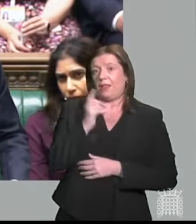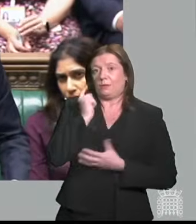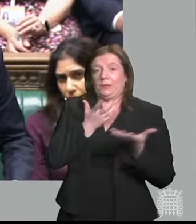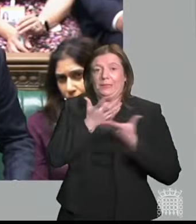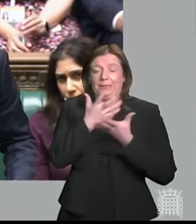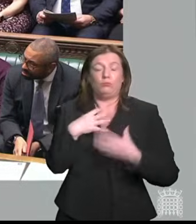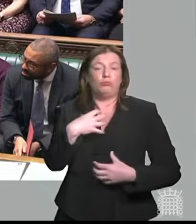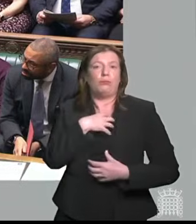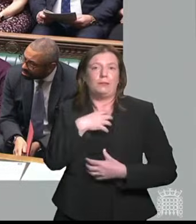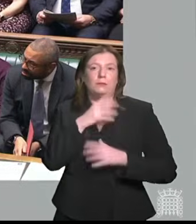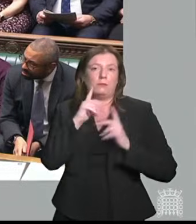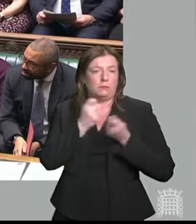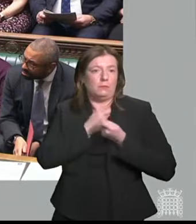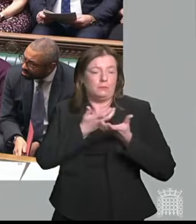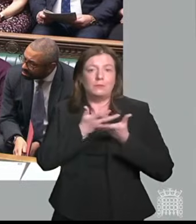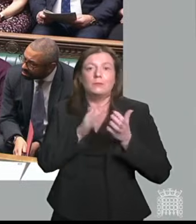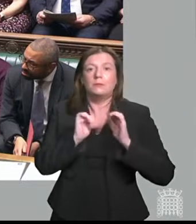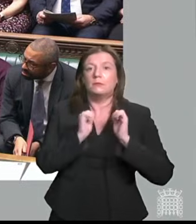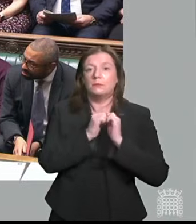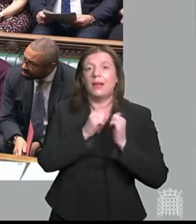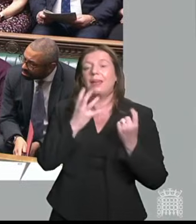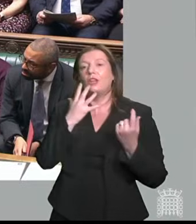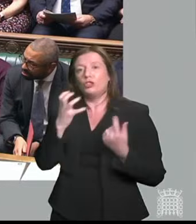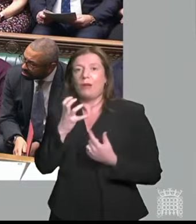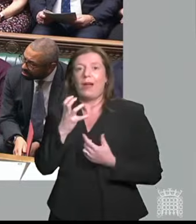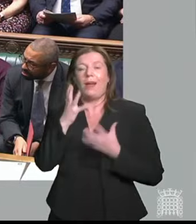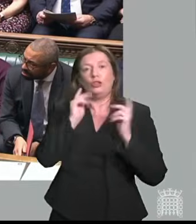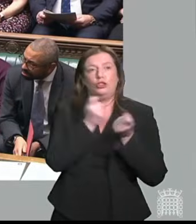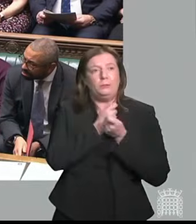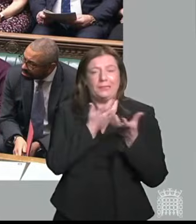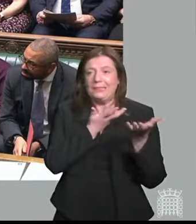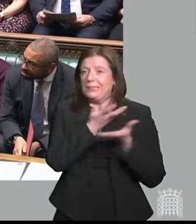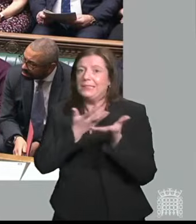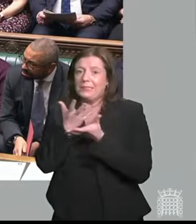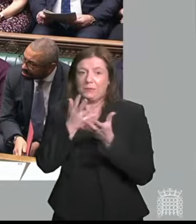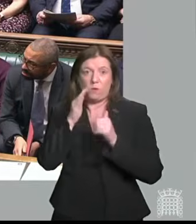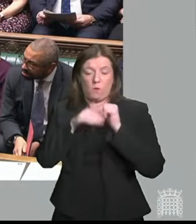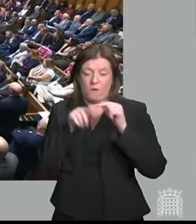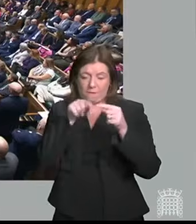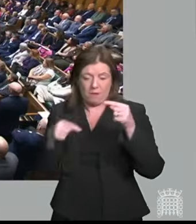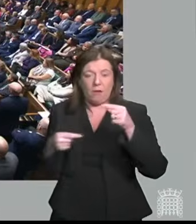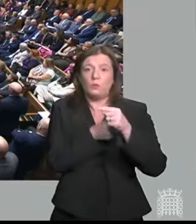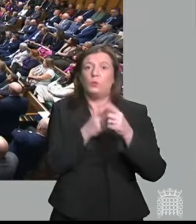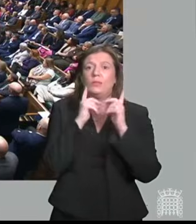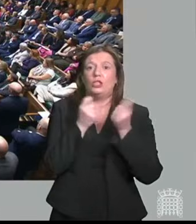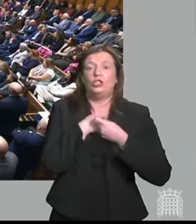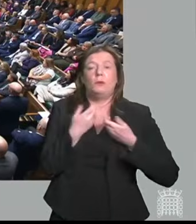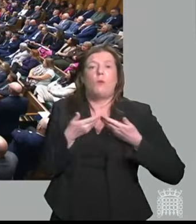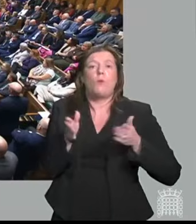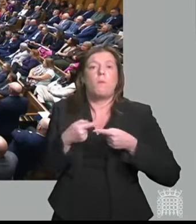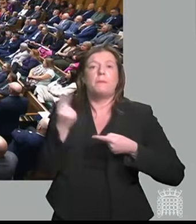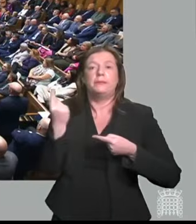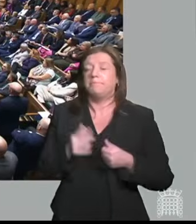and we continue to have dialogue both with the Israelis and the Egyptians about the Rafah crossing. Sir Teacher.